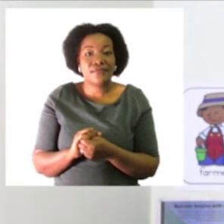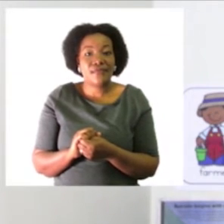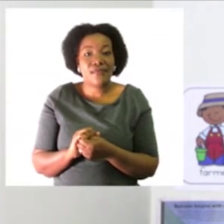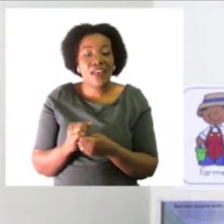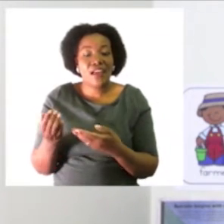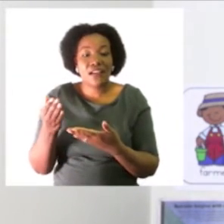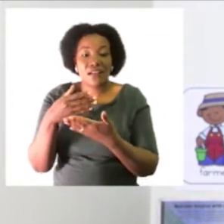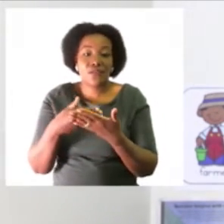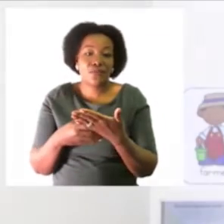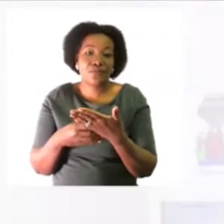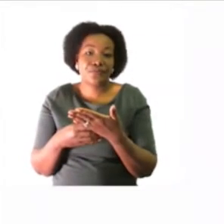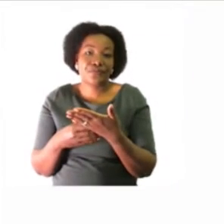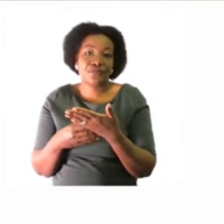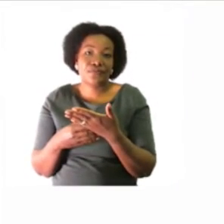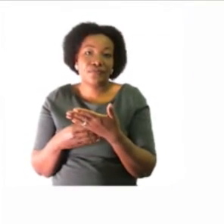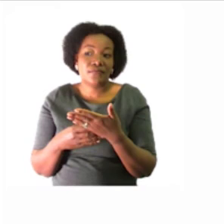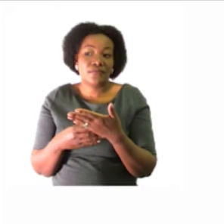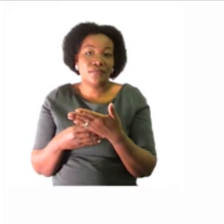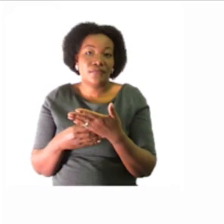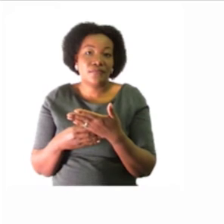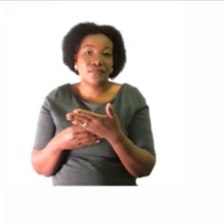our activity and look.